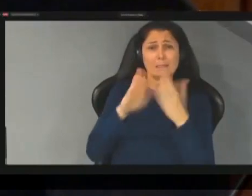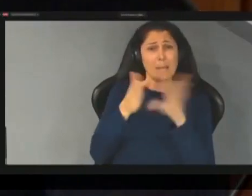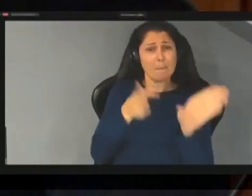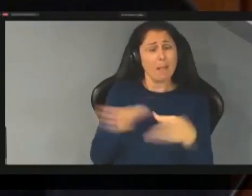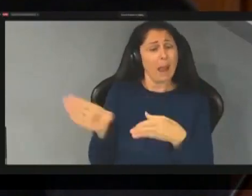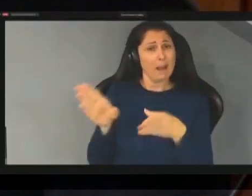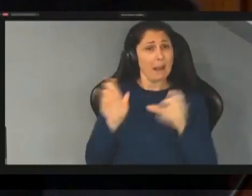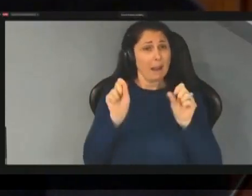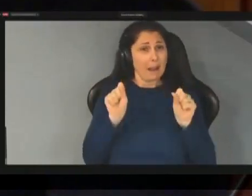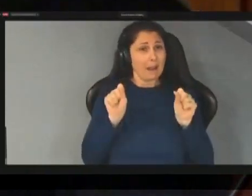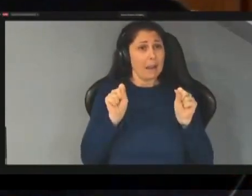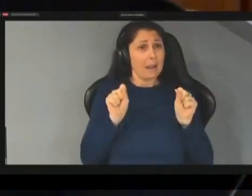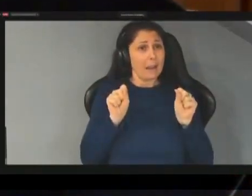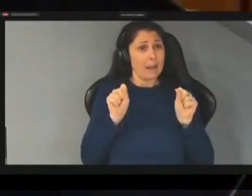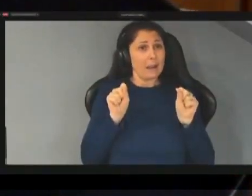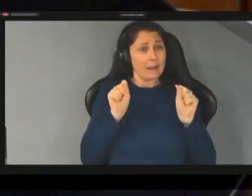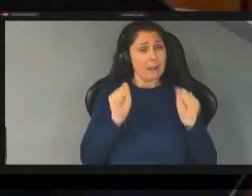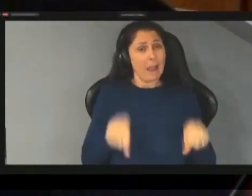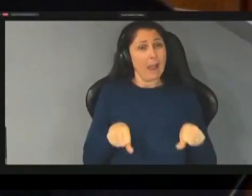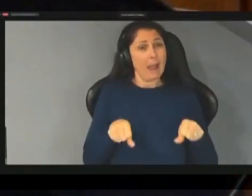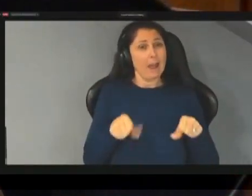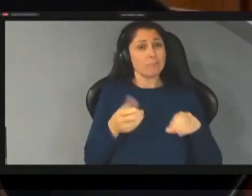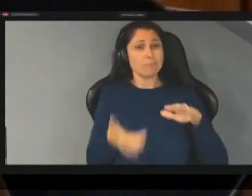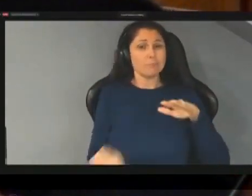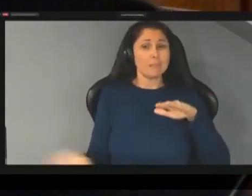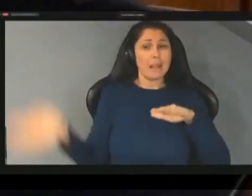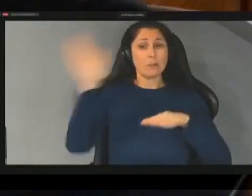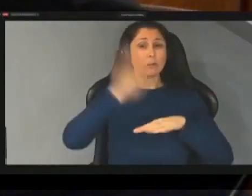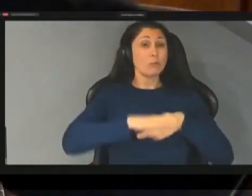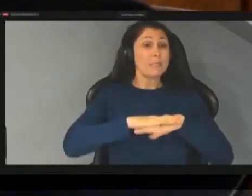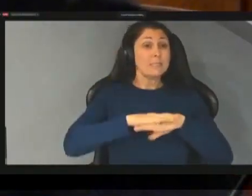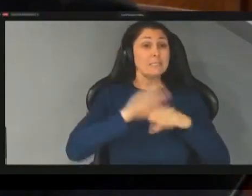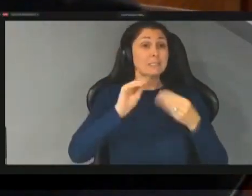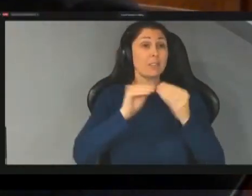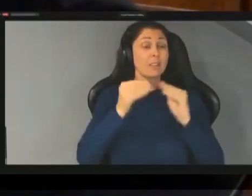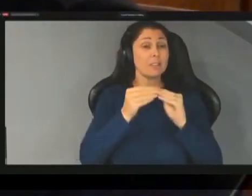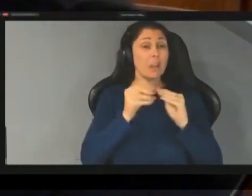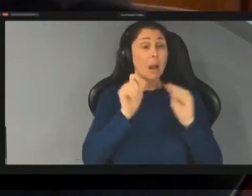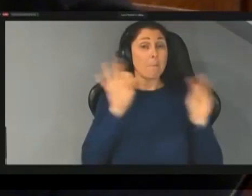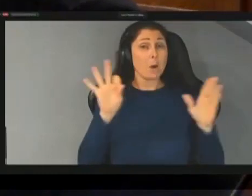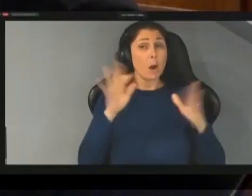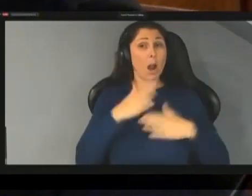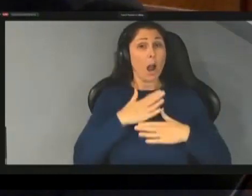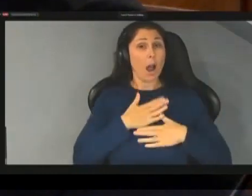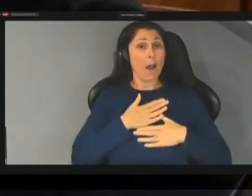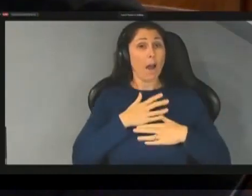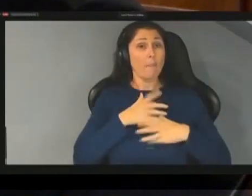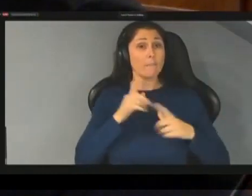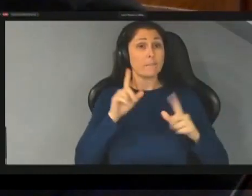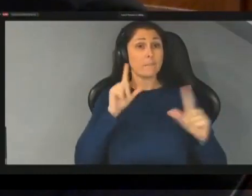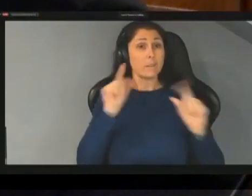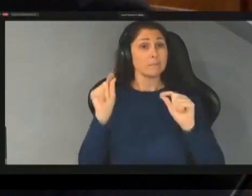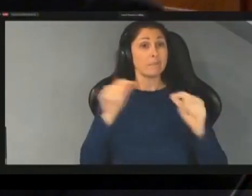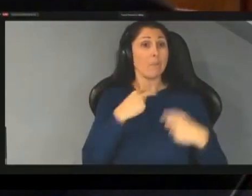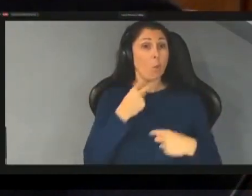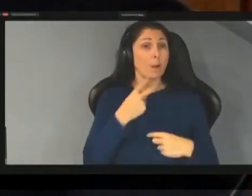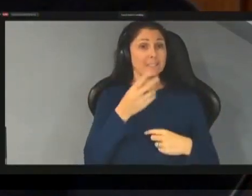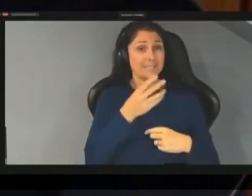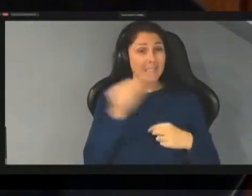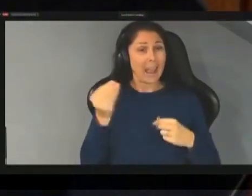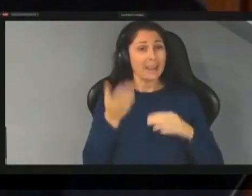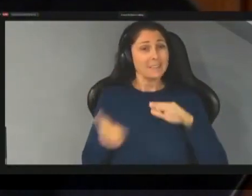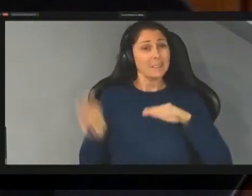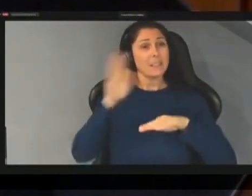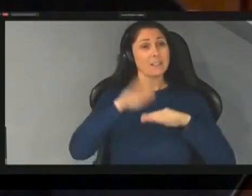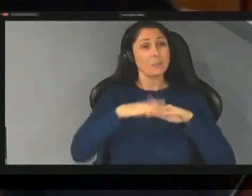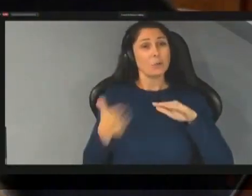can increase the number of voices, but it can also reduce community power and unity. And so I think